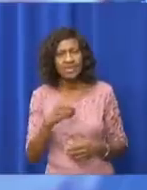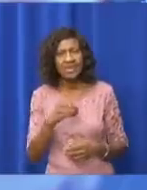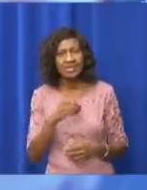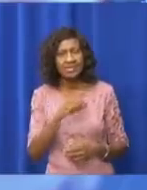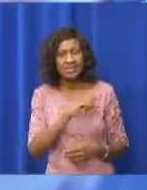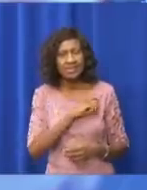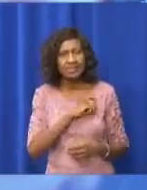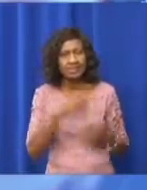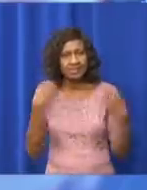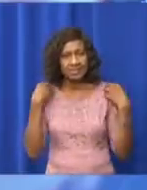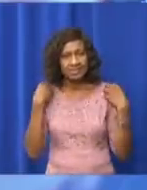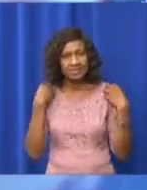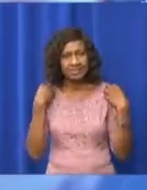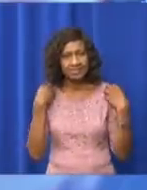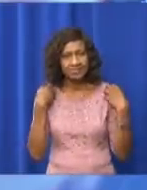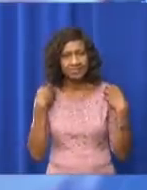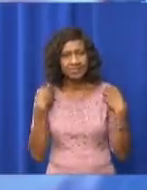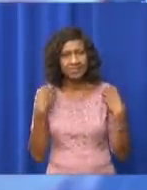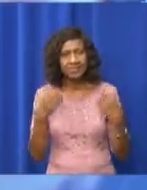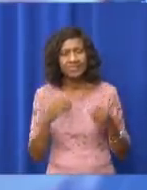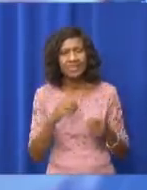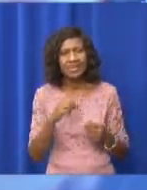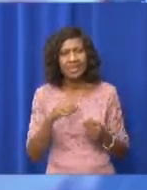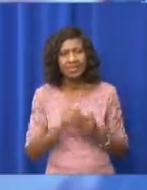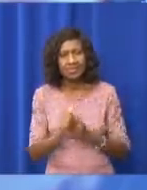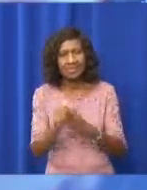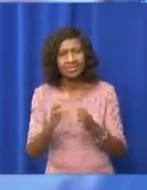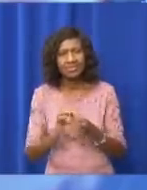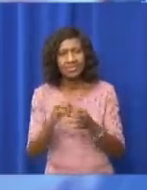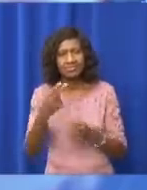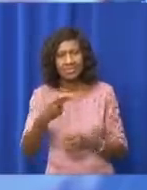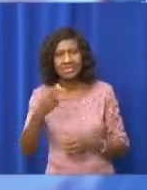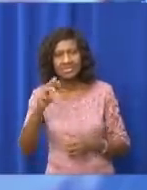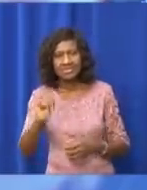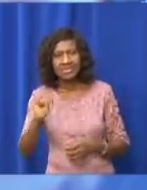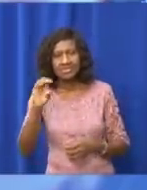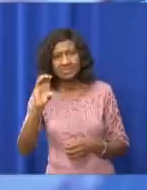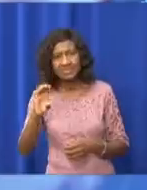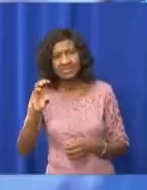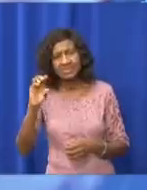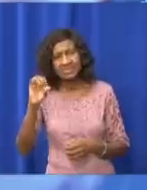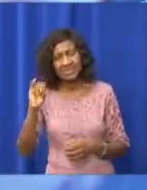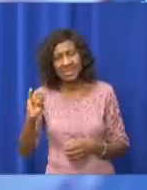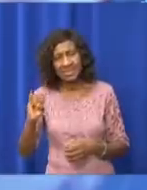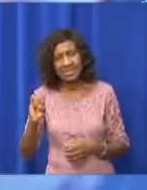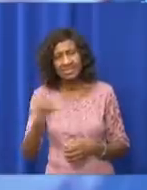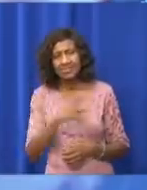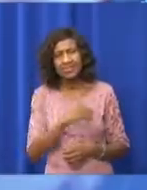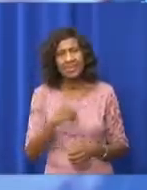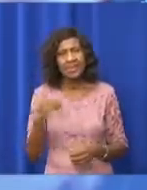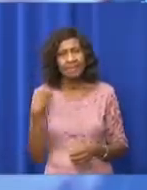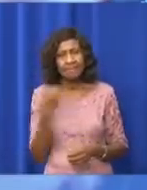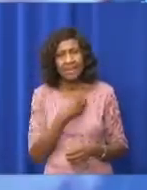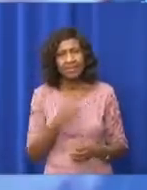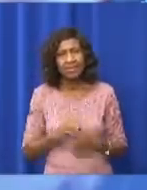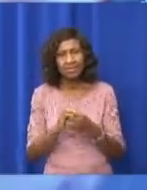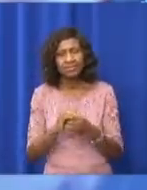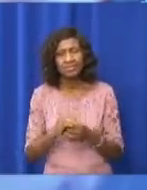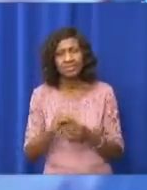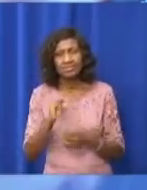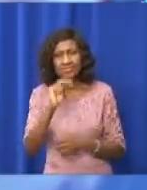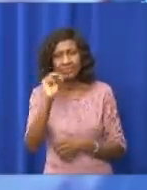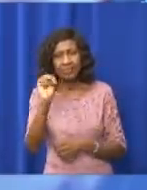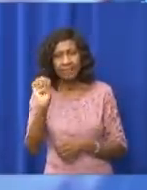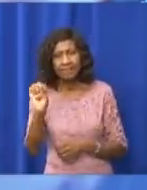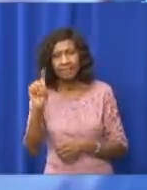Police, the Director of HMCI, and our sign language interpreter. Joining us by Zoom are members of the media, as well as the Medical Officer of Health.